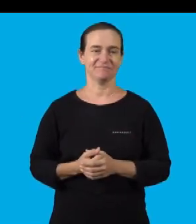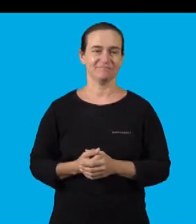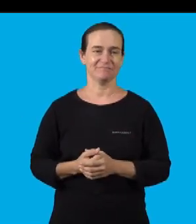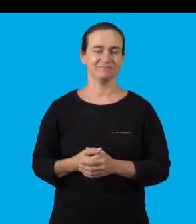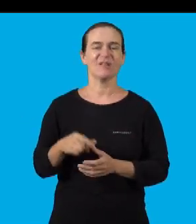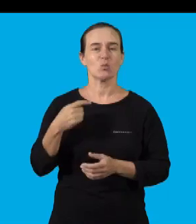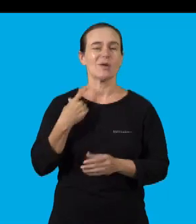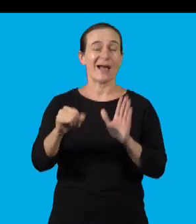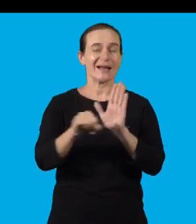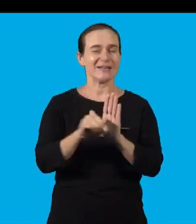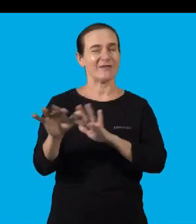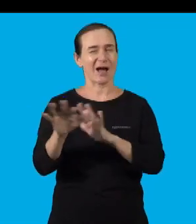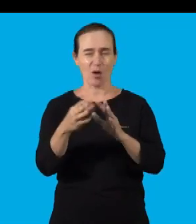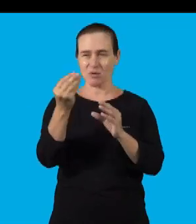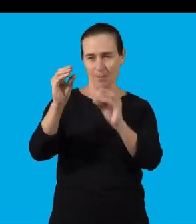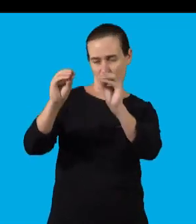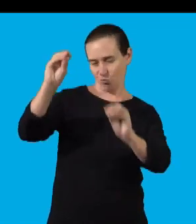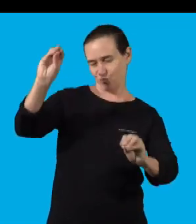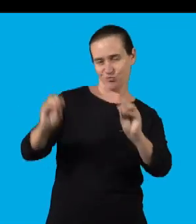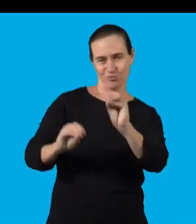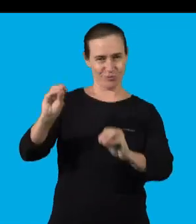value simply by substituting.